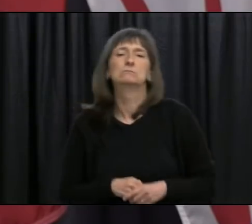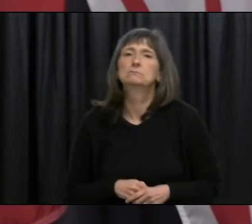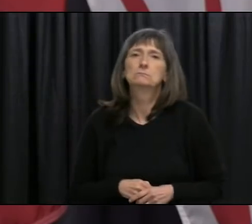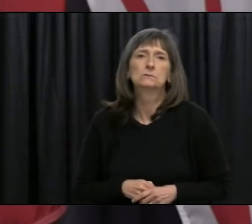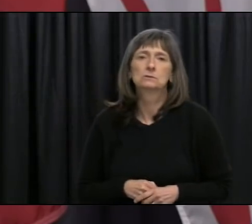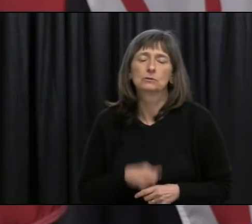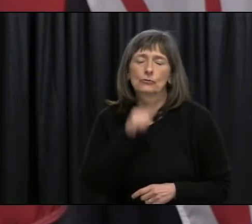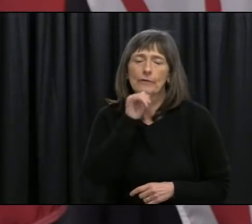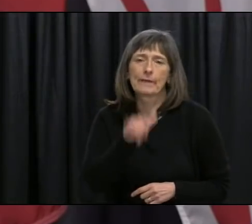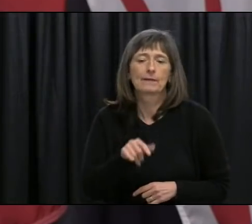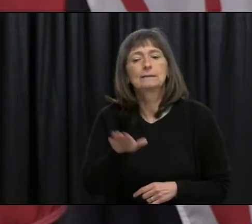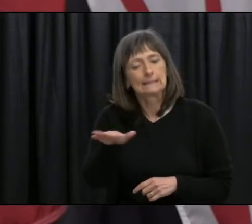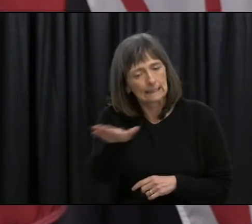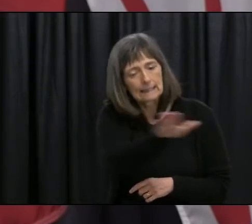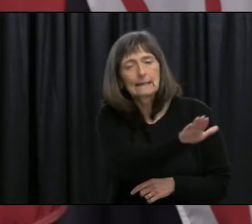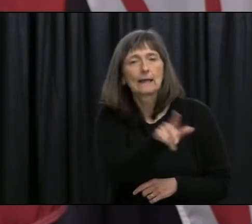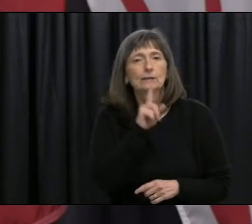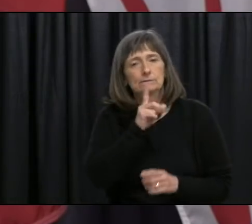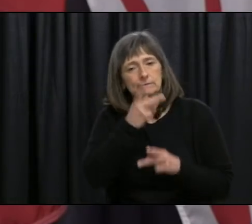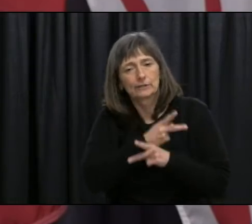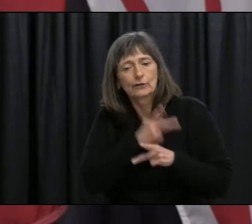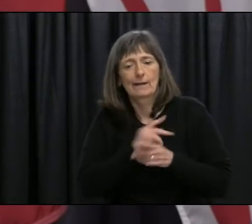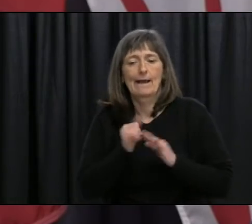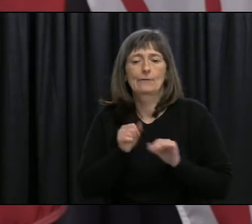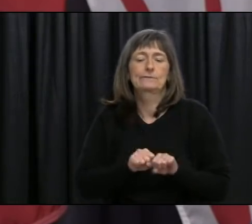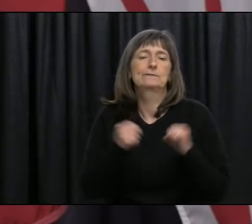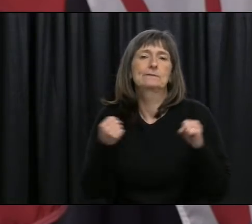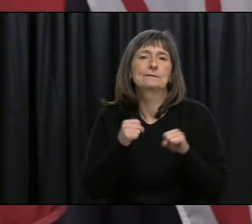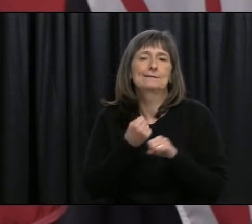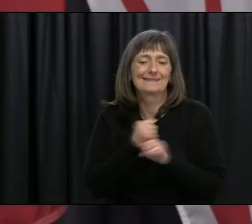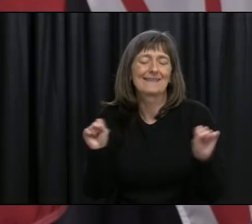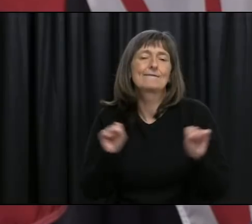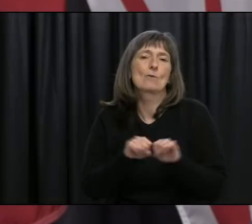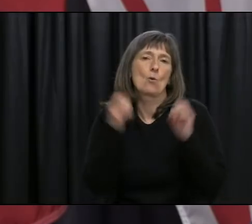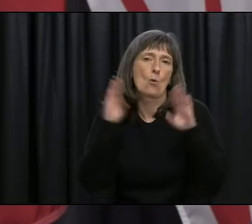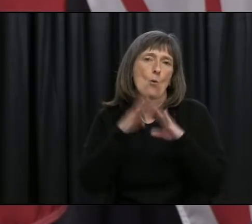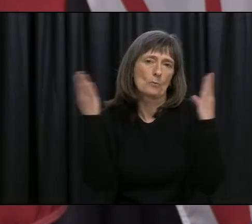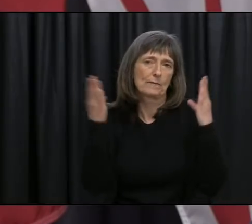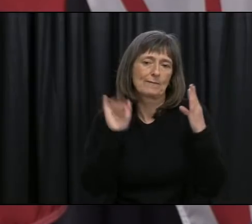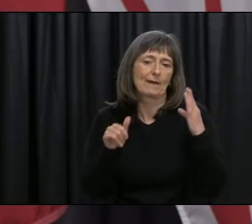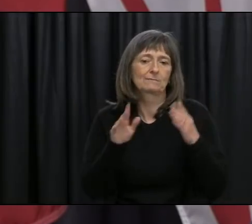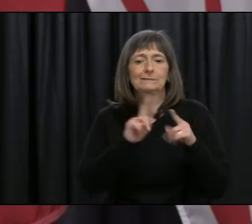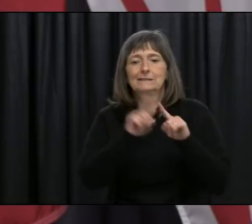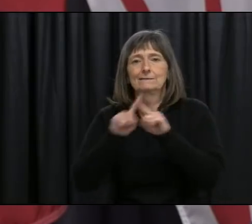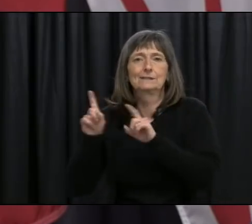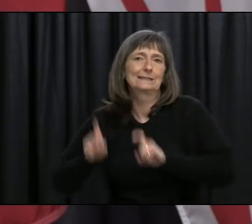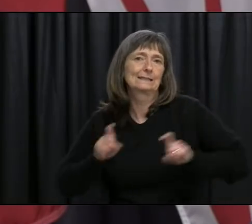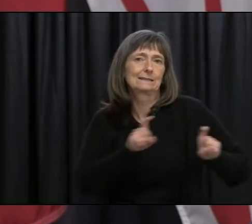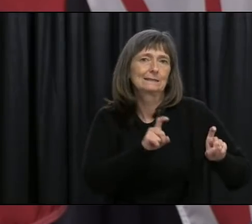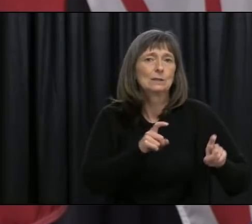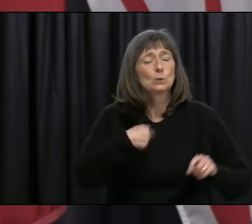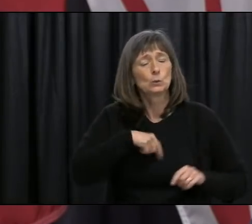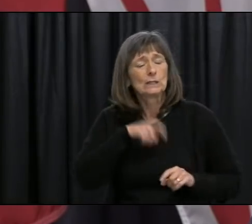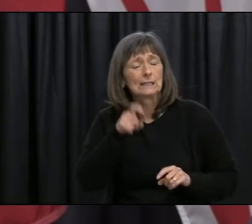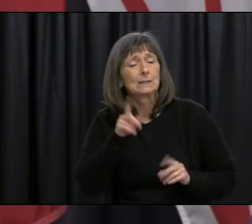the decision so they can provide those services safely. And we want to get those that require those screening. We need to get them